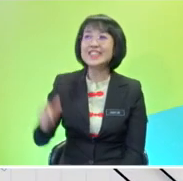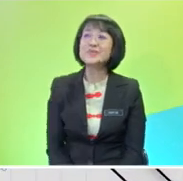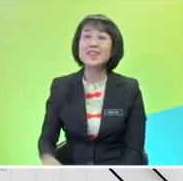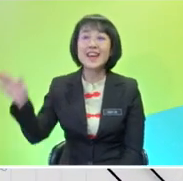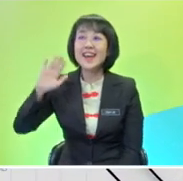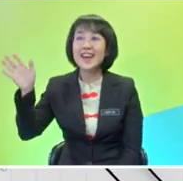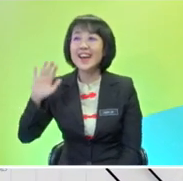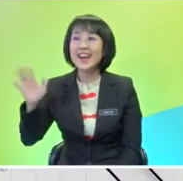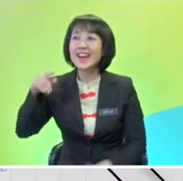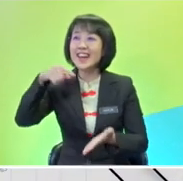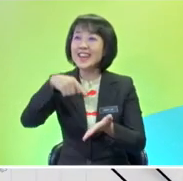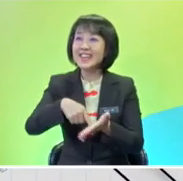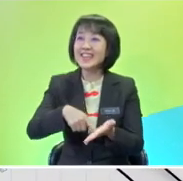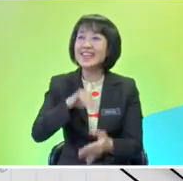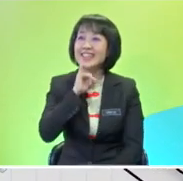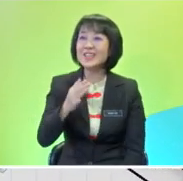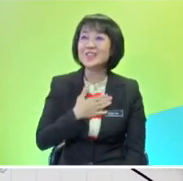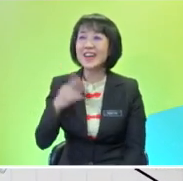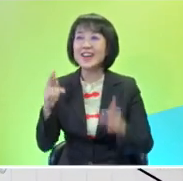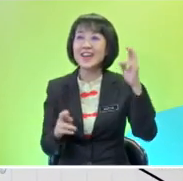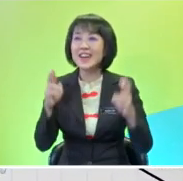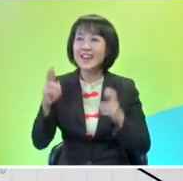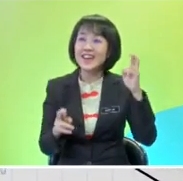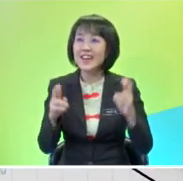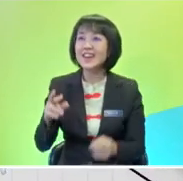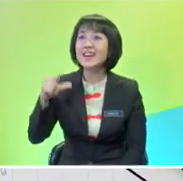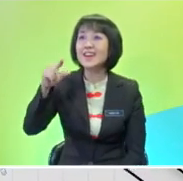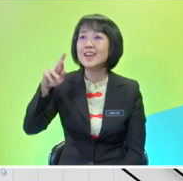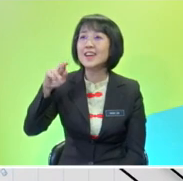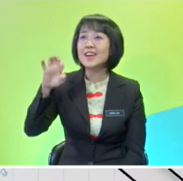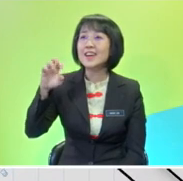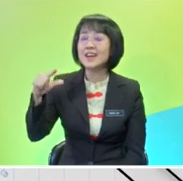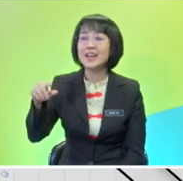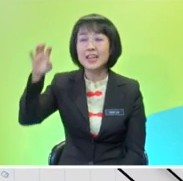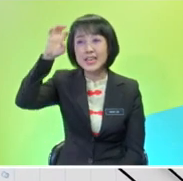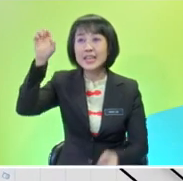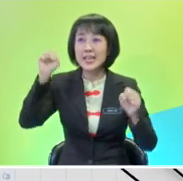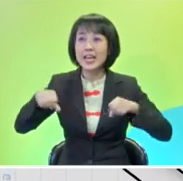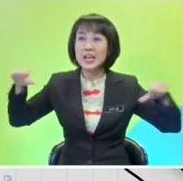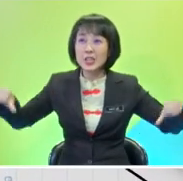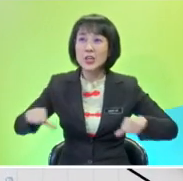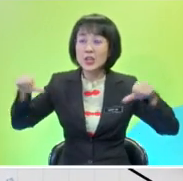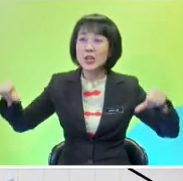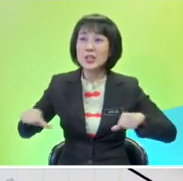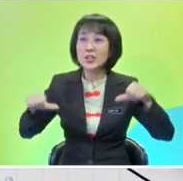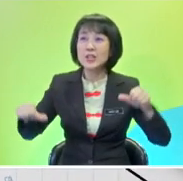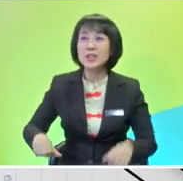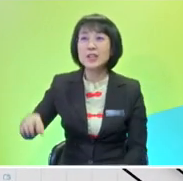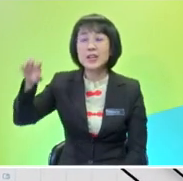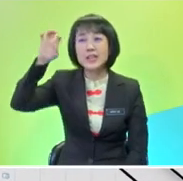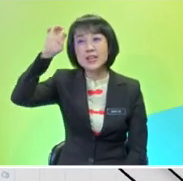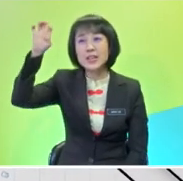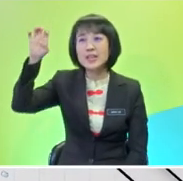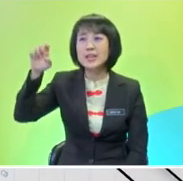Hi, this is my robot, Greg. He can cook. He can't